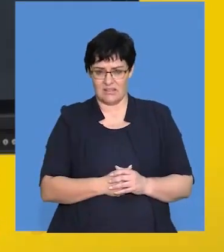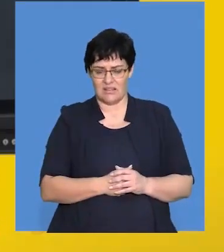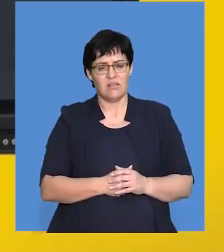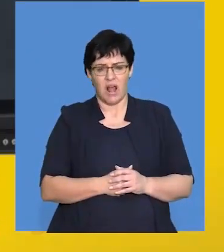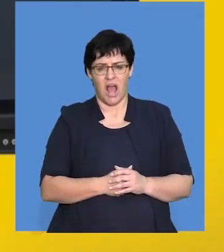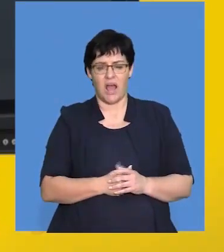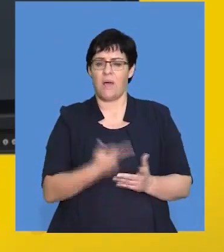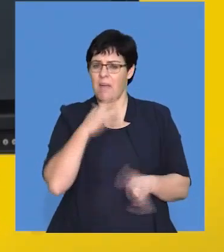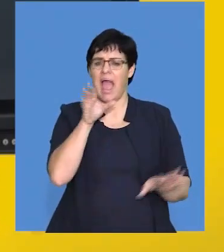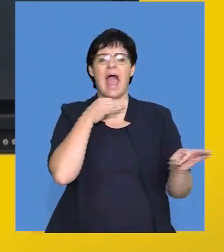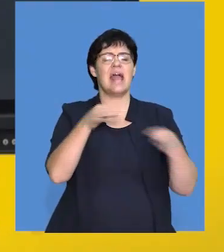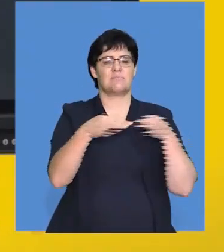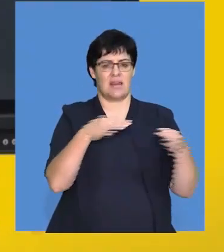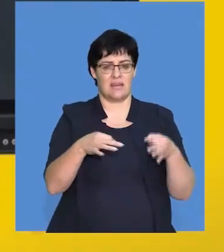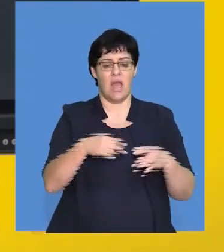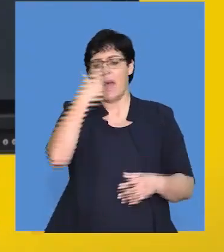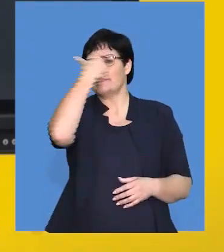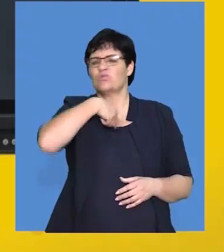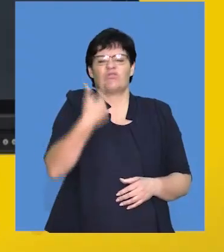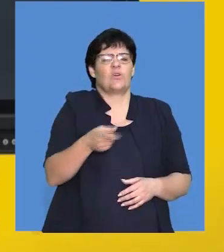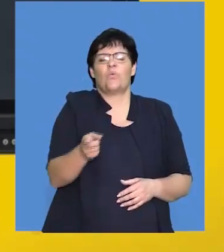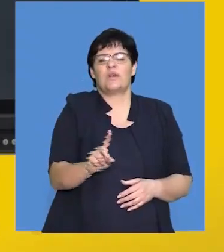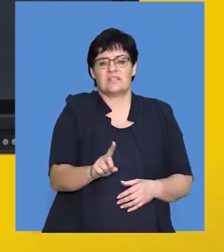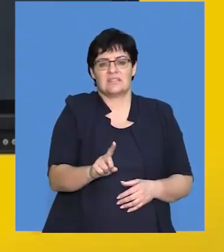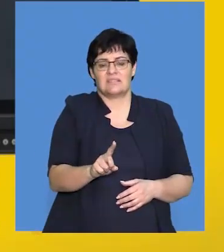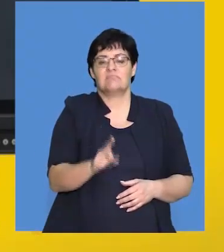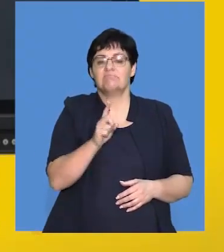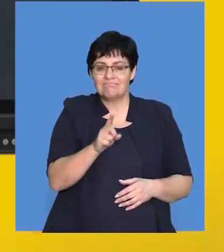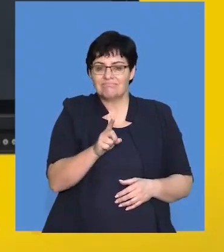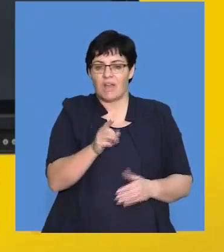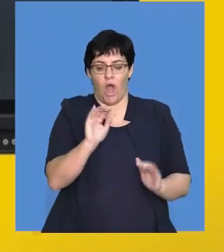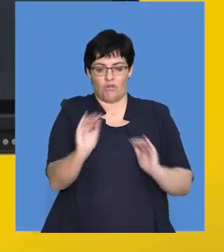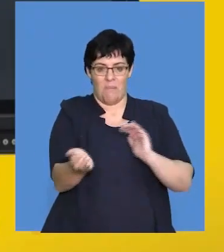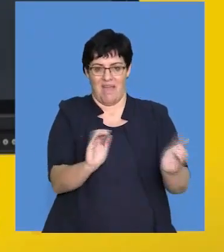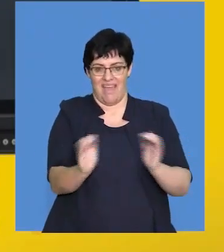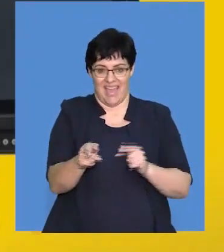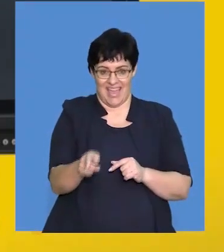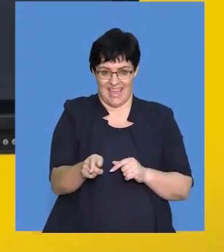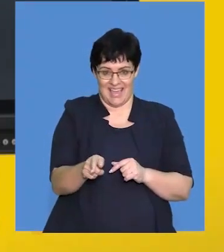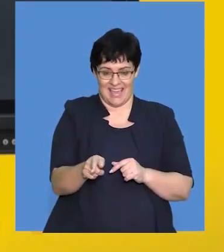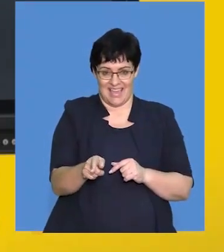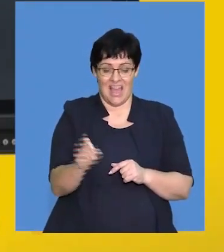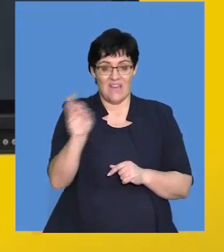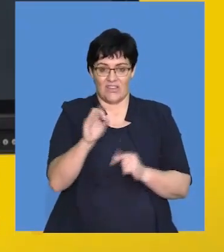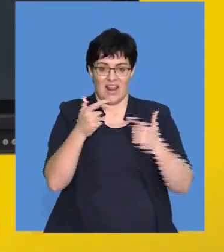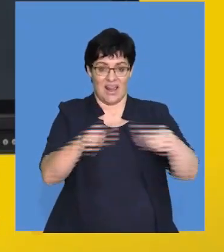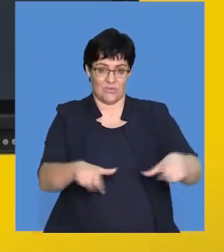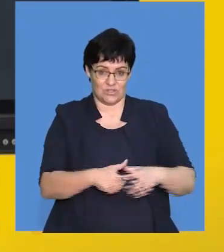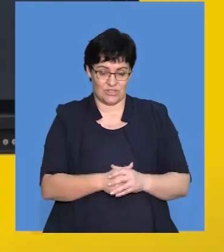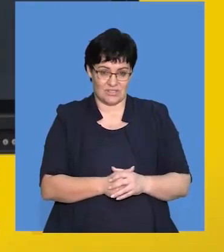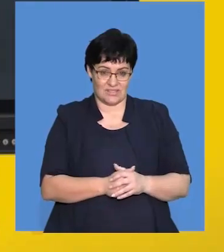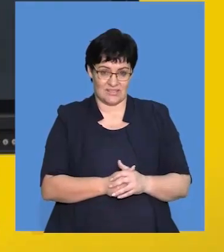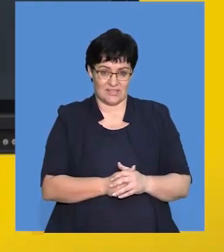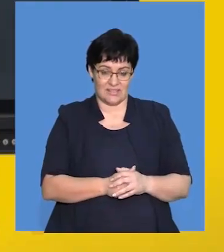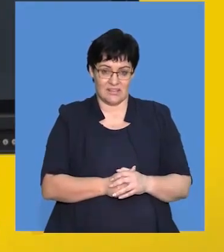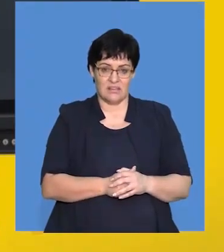have explained to you that personification is one of the comparisons figurative language. This